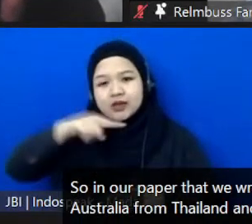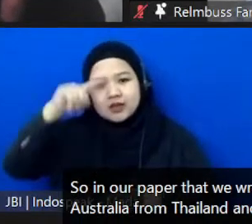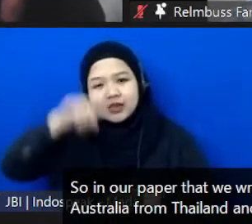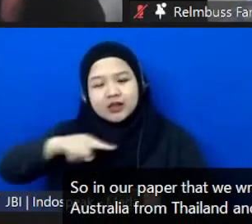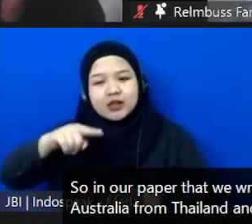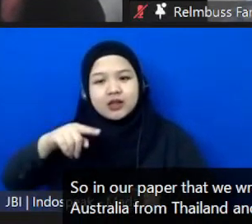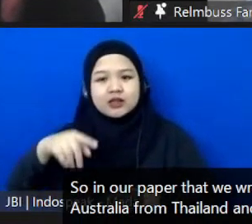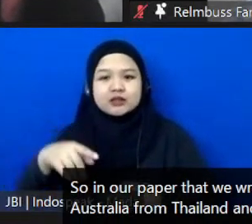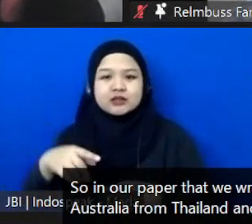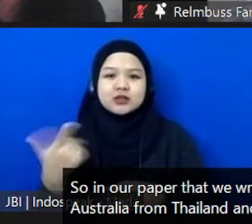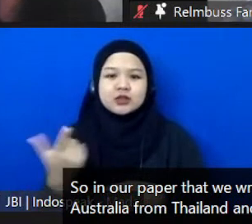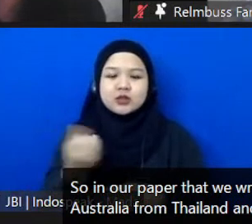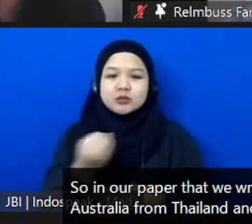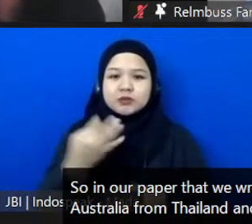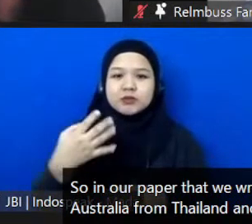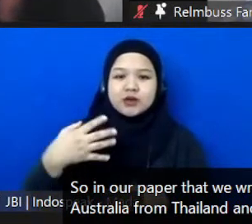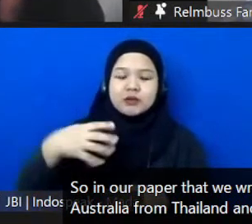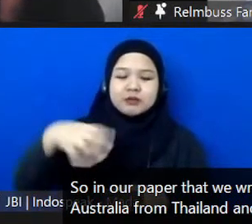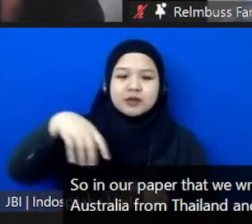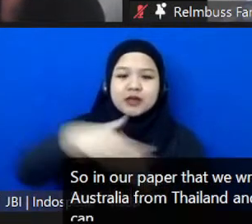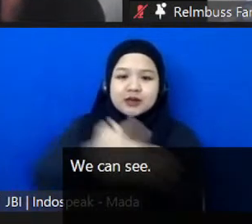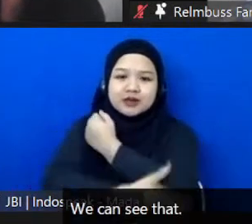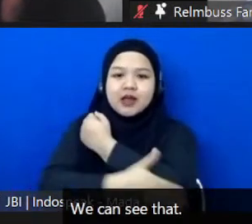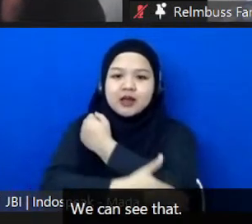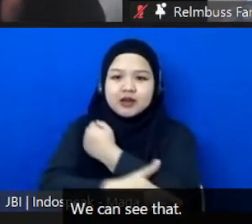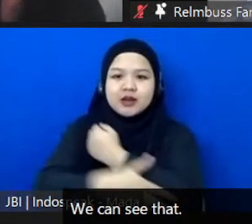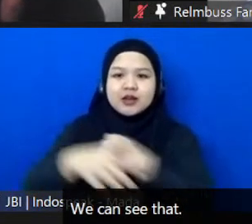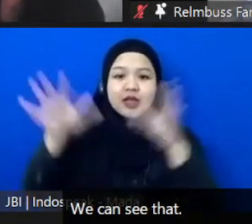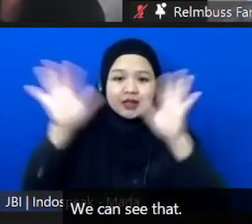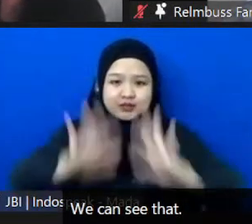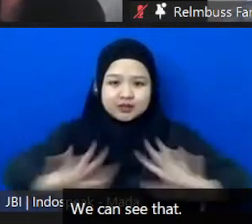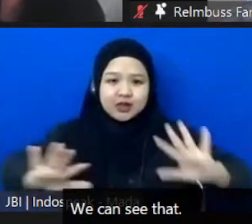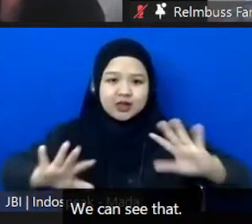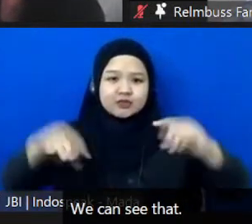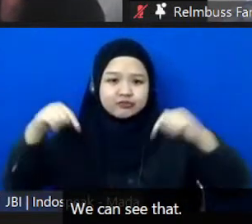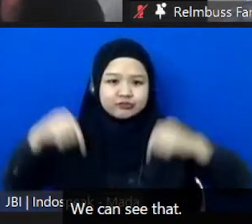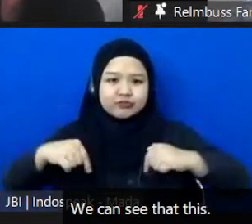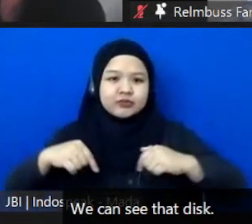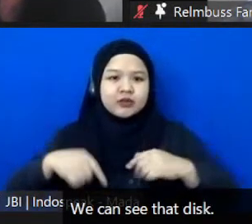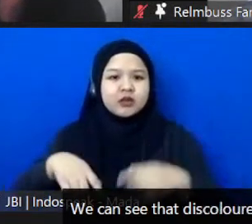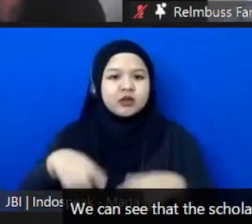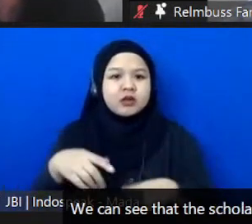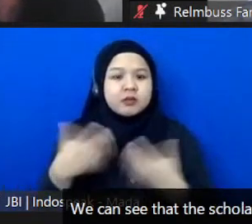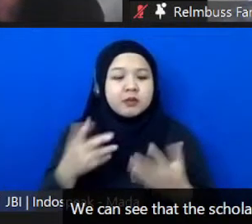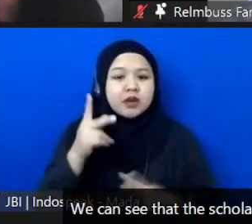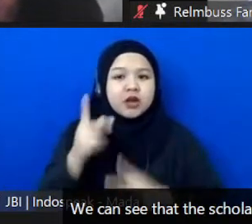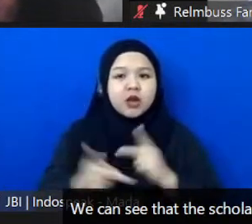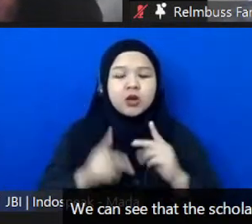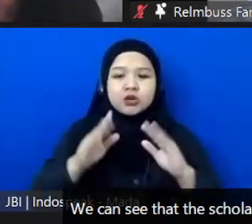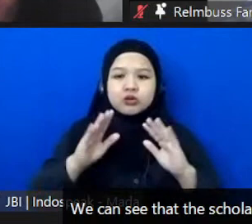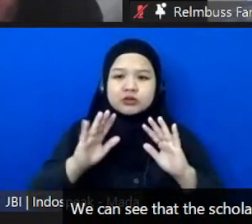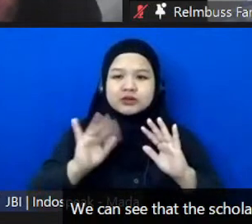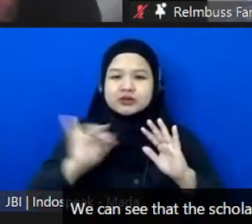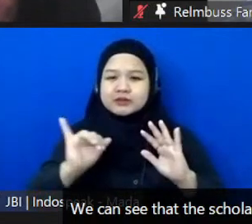Sharo regions, we can see that the scholarship for